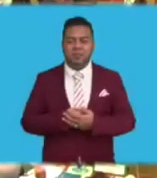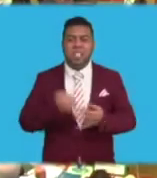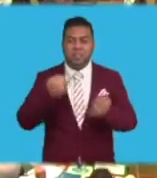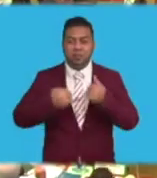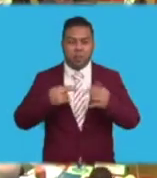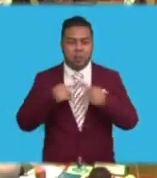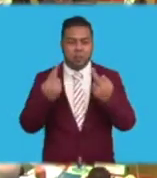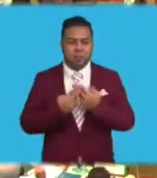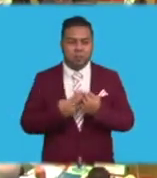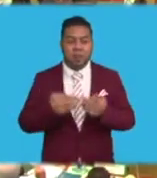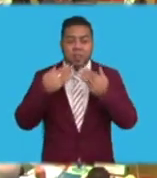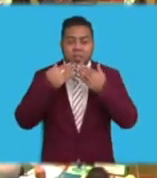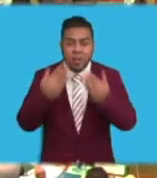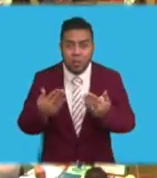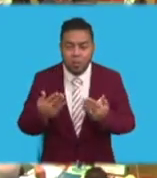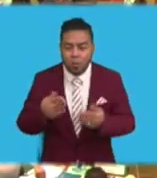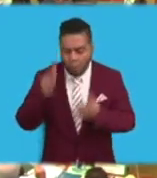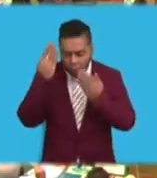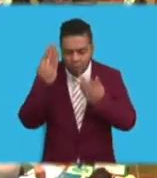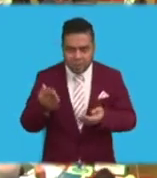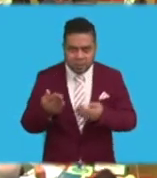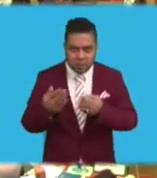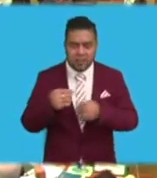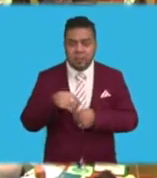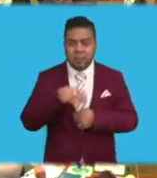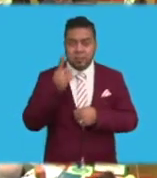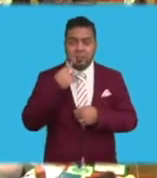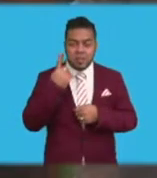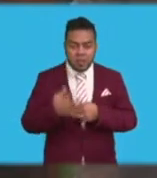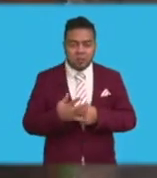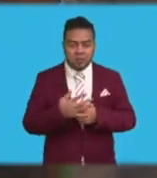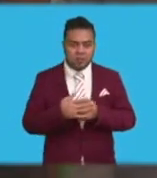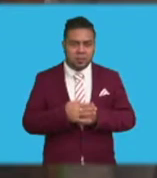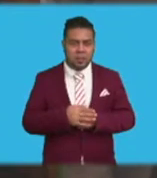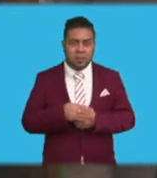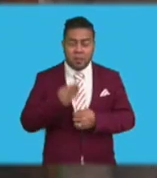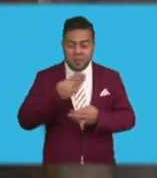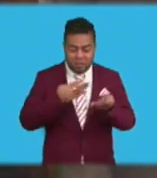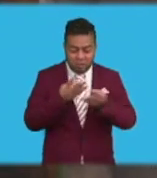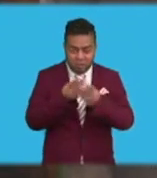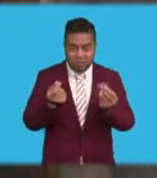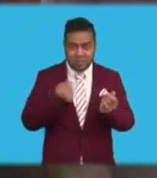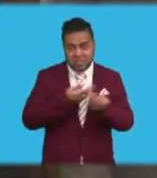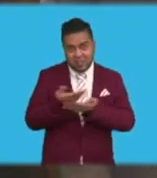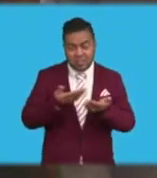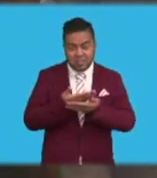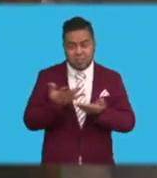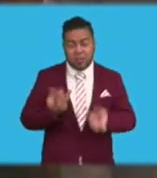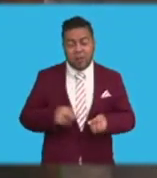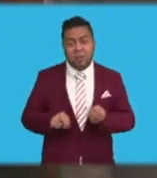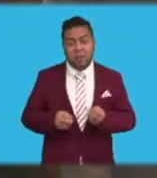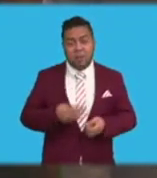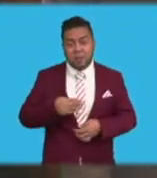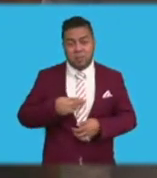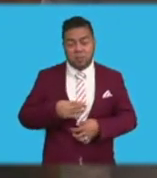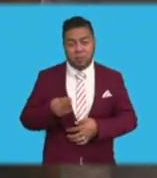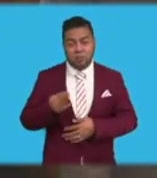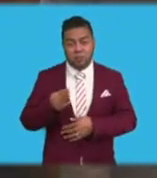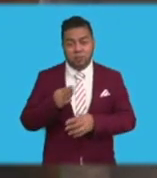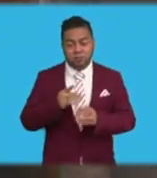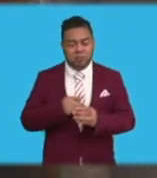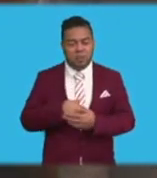Thank you, Madam Speaker. The mediation services provided by the Ministry has been very effective and has been